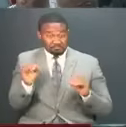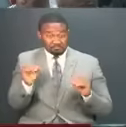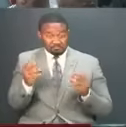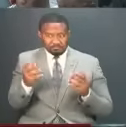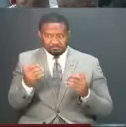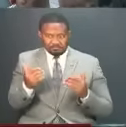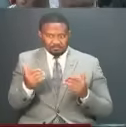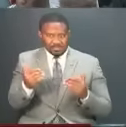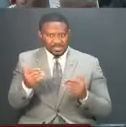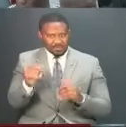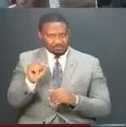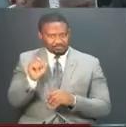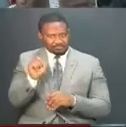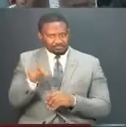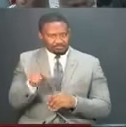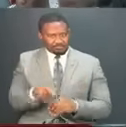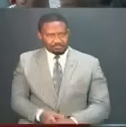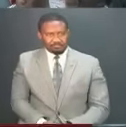put the question.